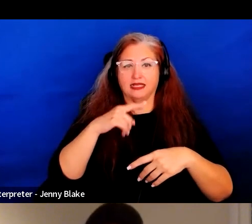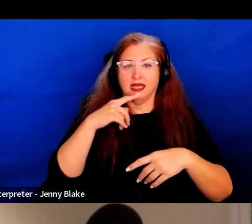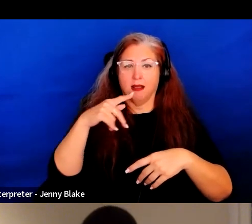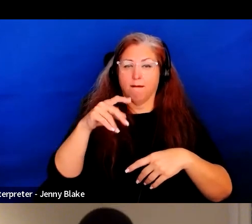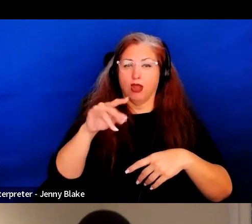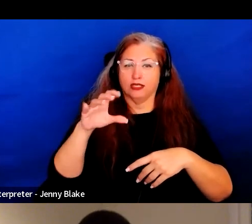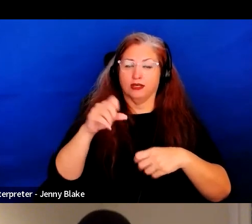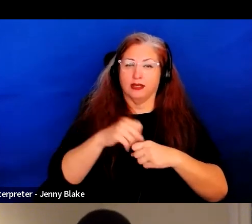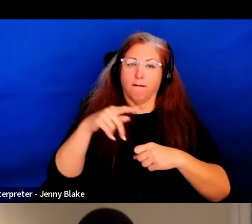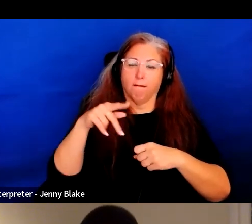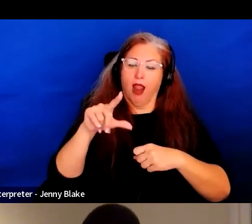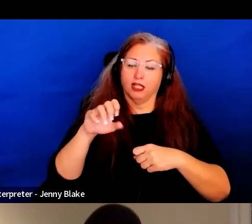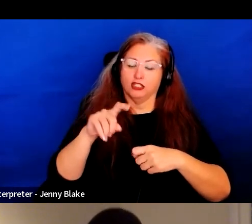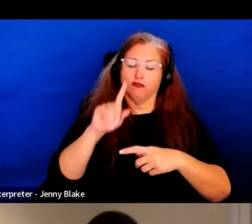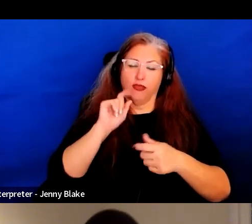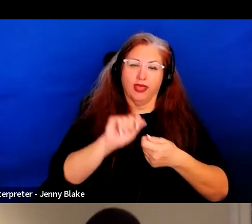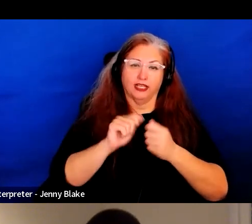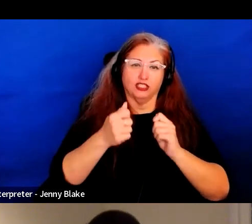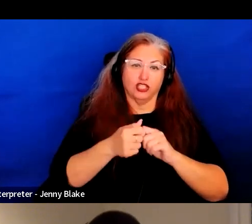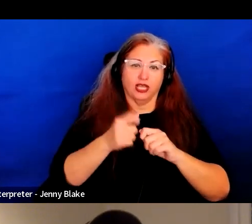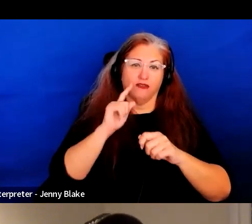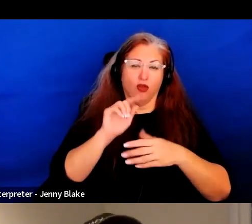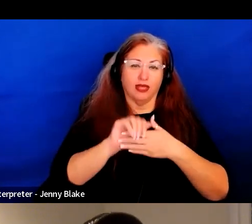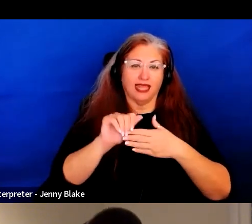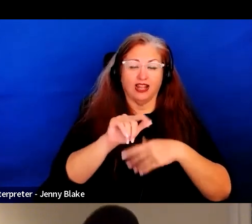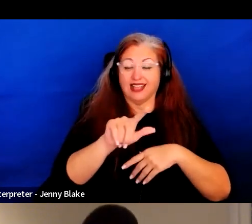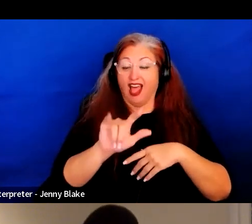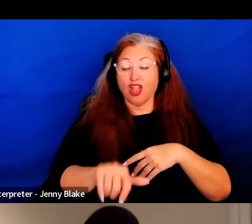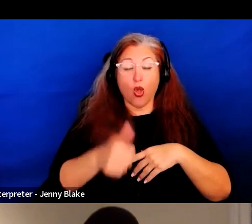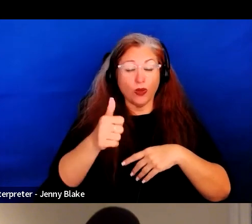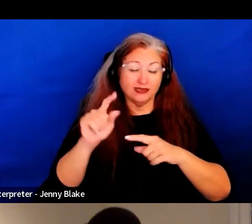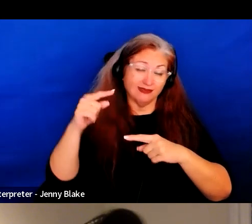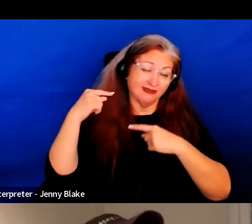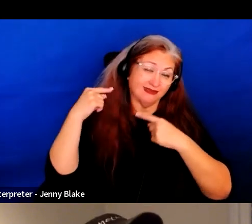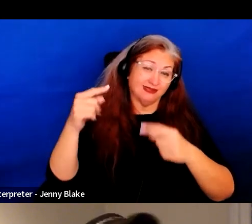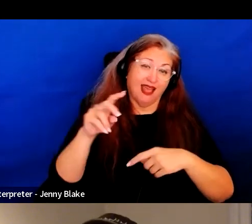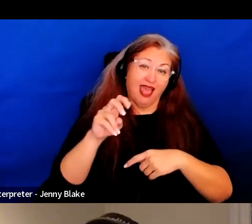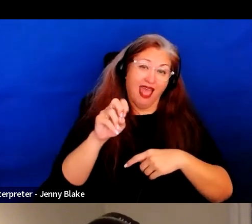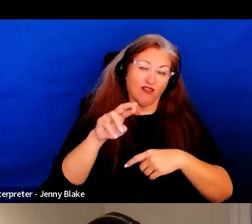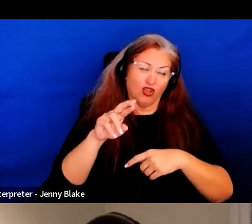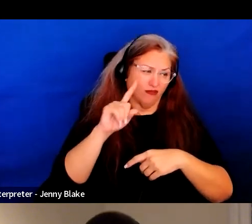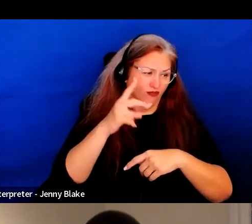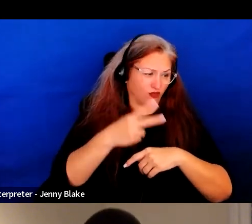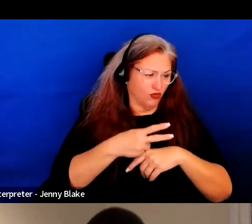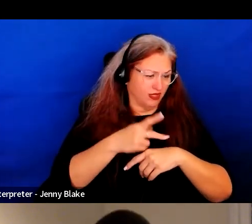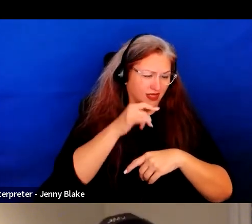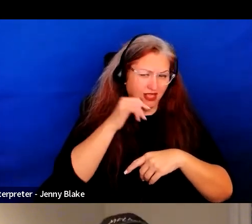has obviously plunged in its exchange to the dollar to its lowest rate ever. a few days ago, was it